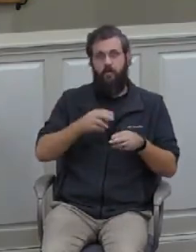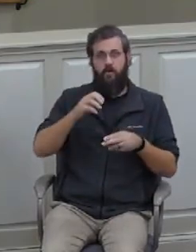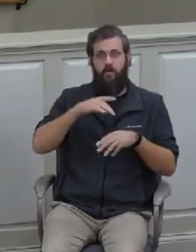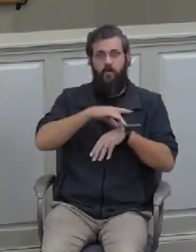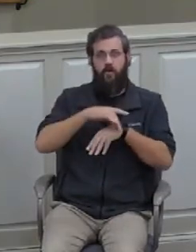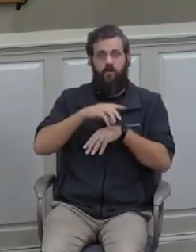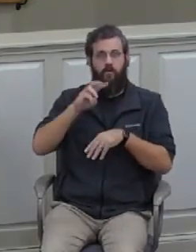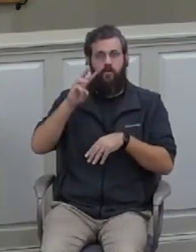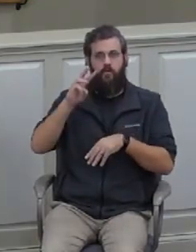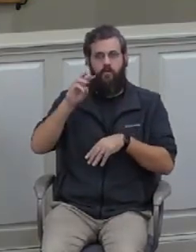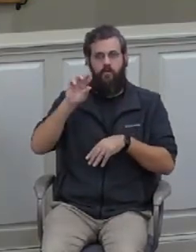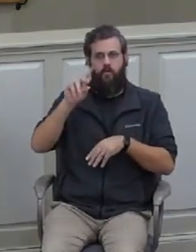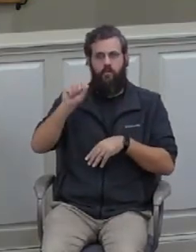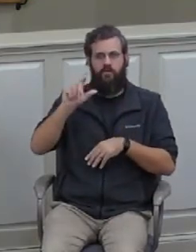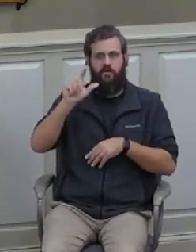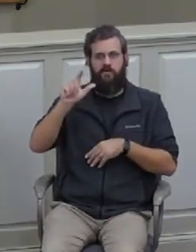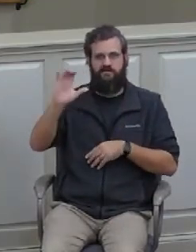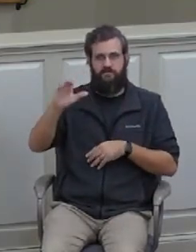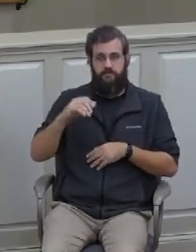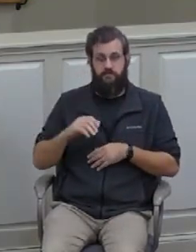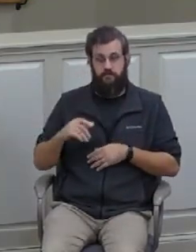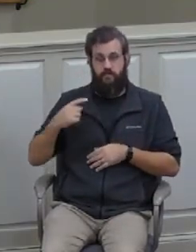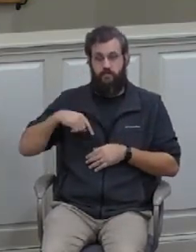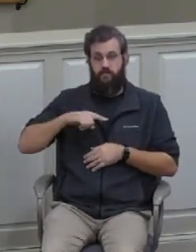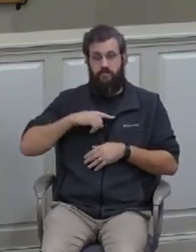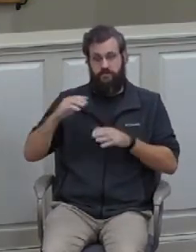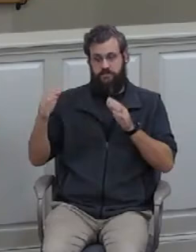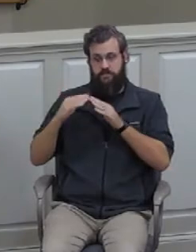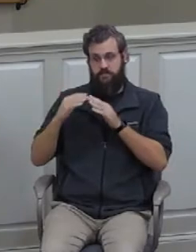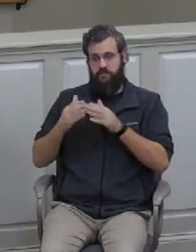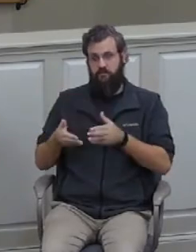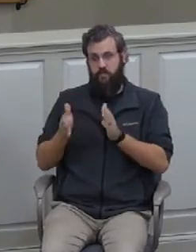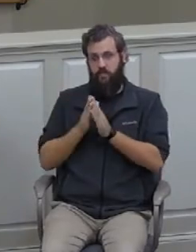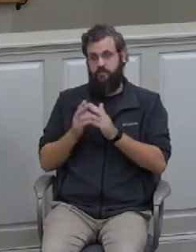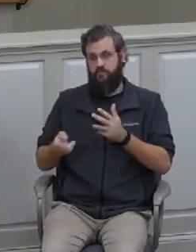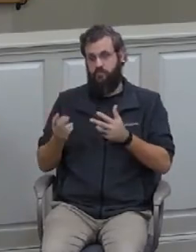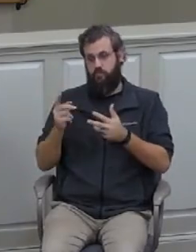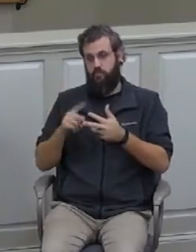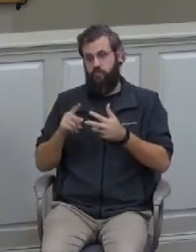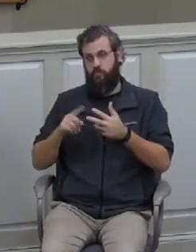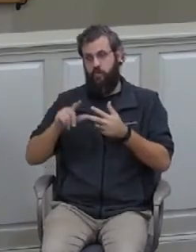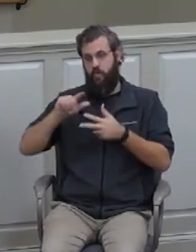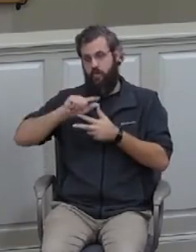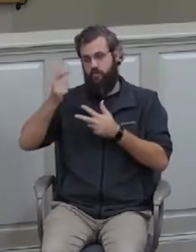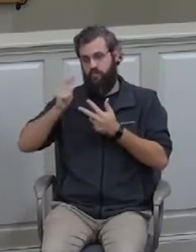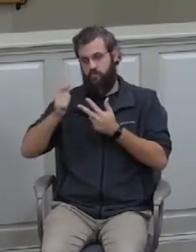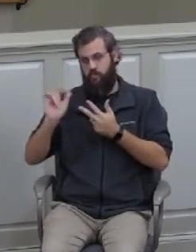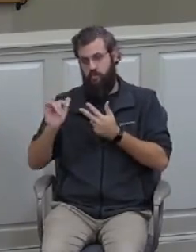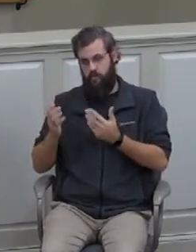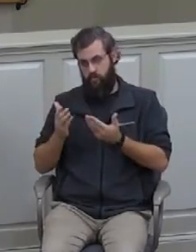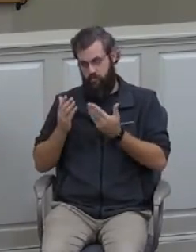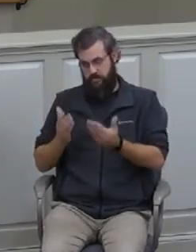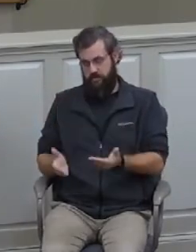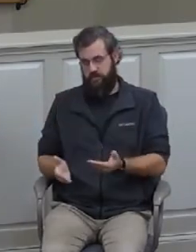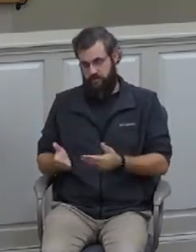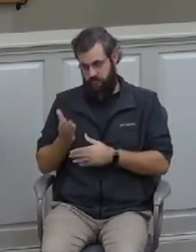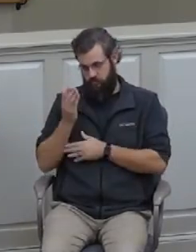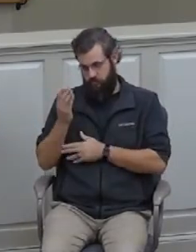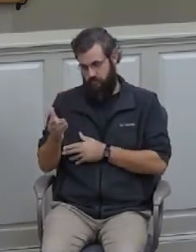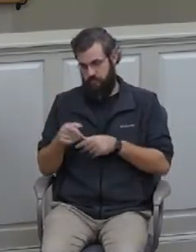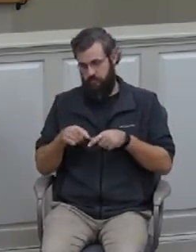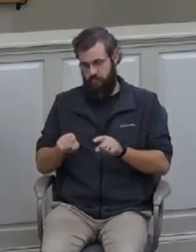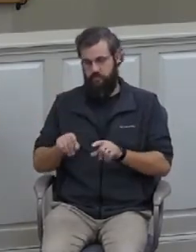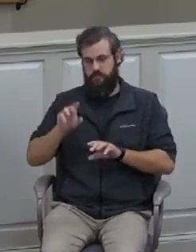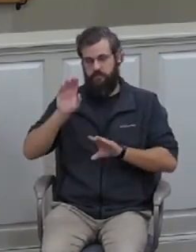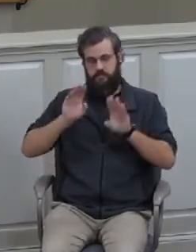LLC. The city requested that 2 alternates to the bid be presented in that bid